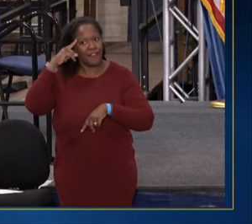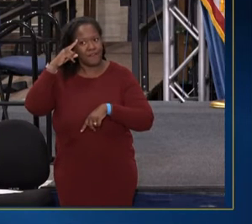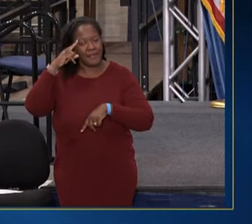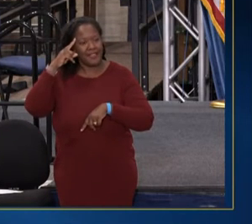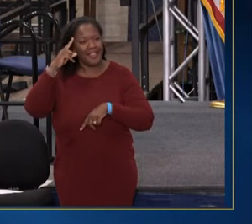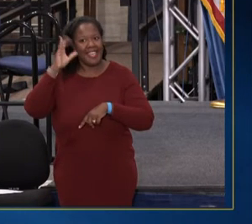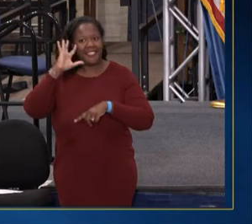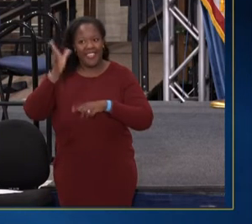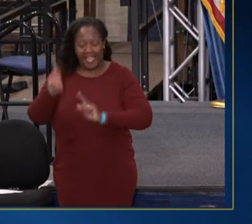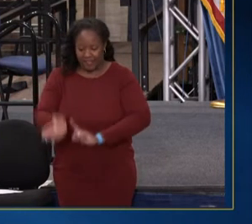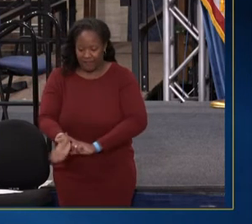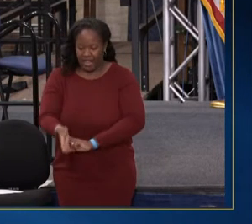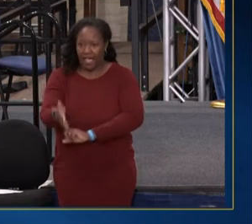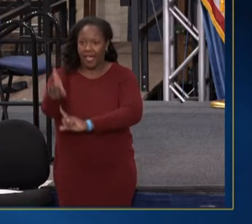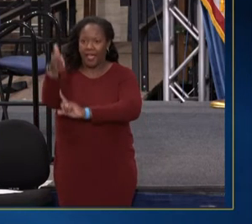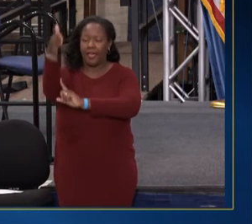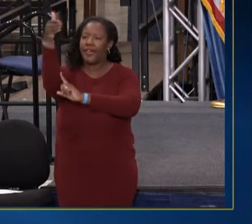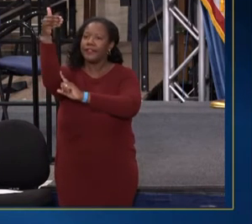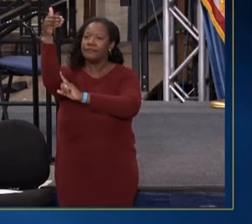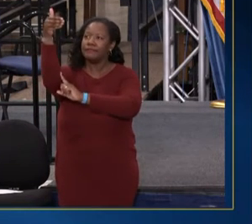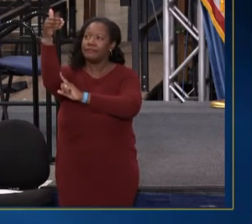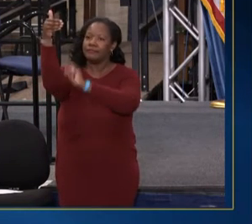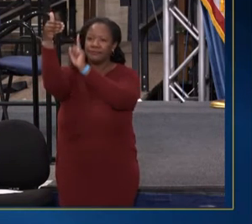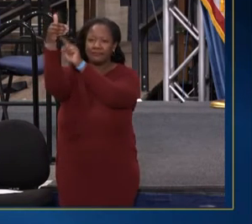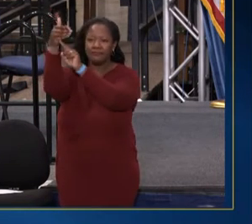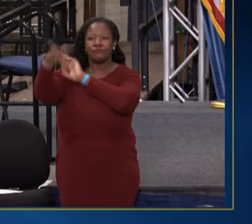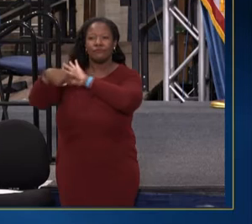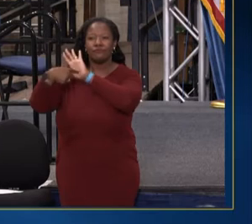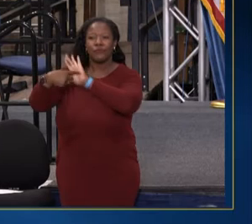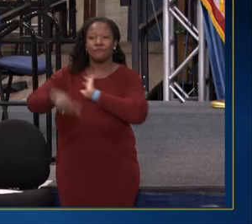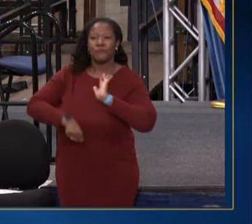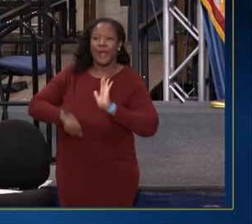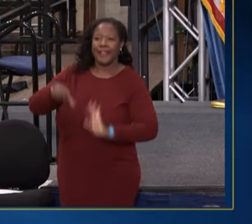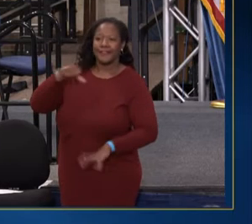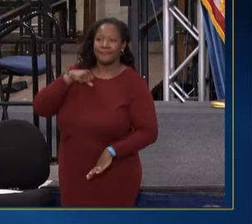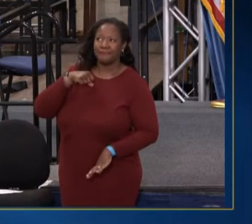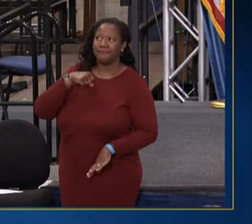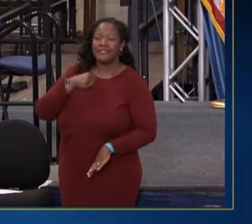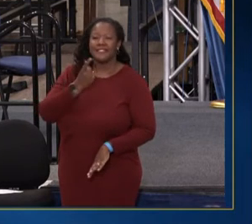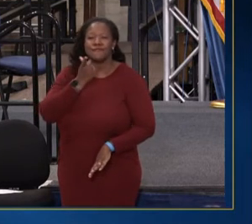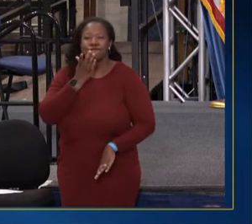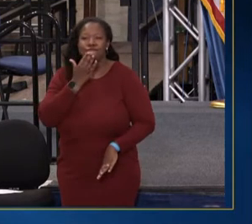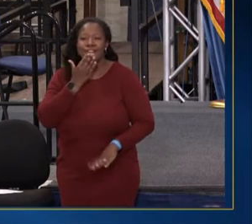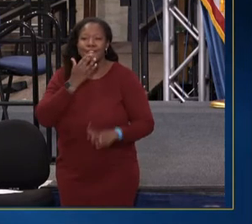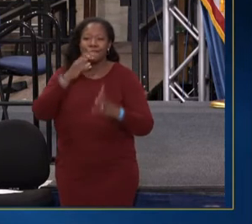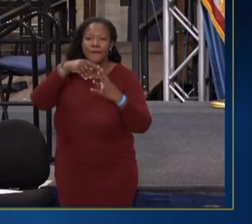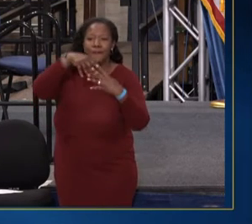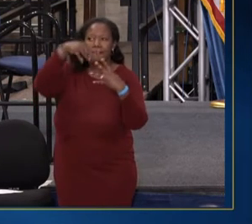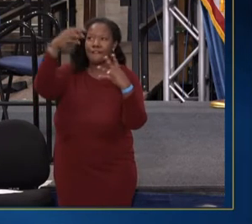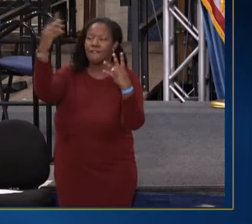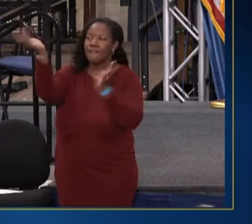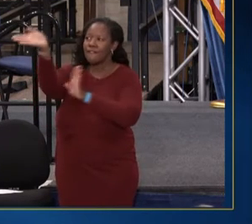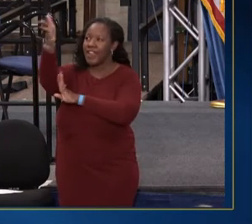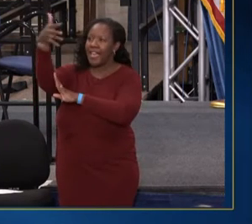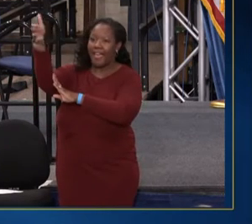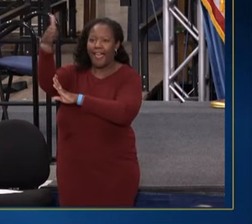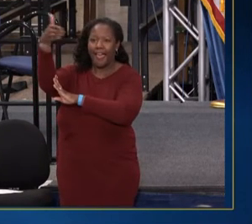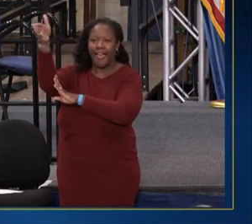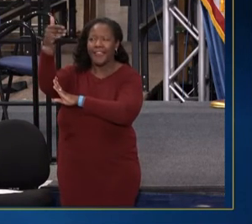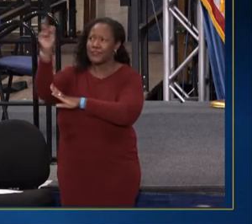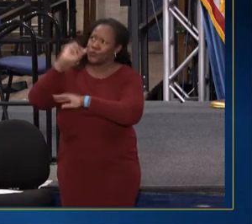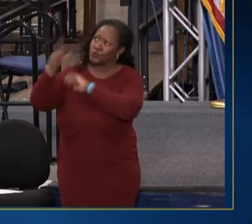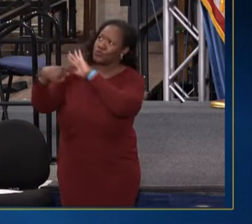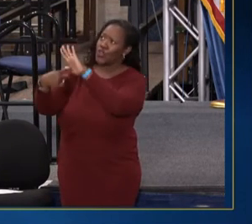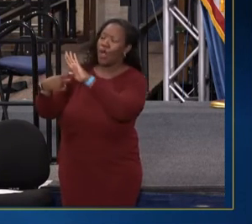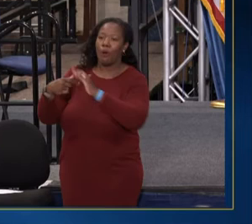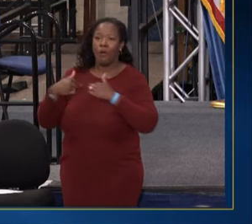the Pride flag, the rainbow flag, here in America to symbolize that we are a place of protection, but a place